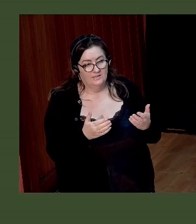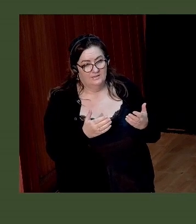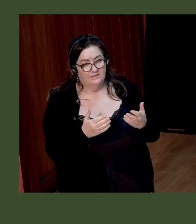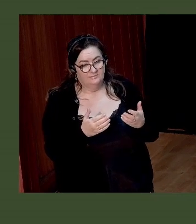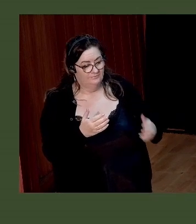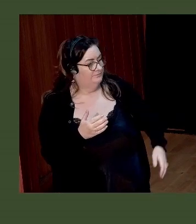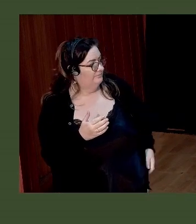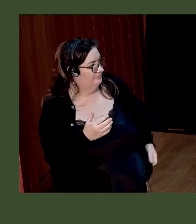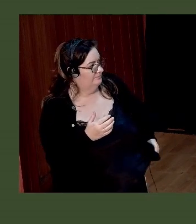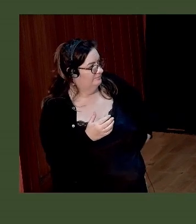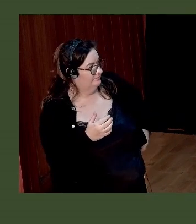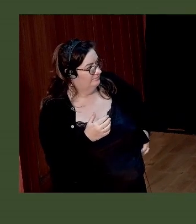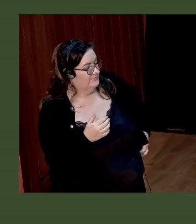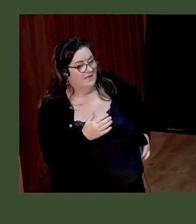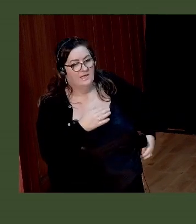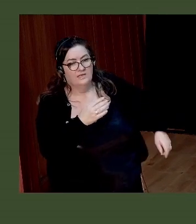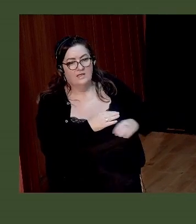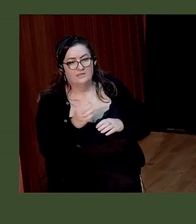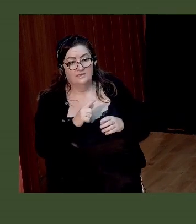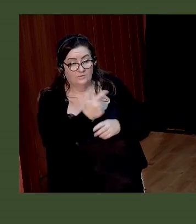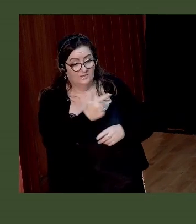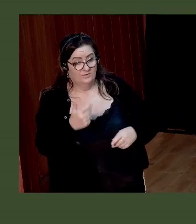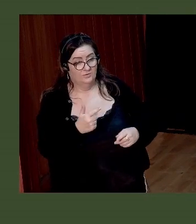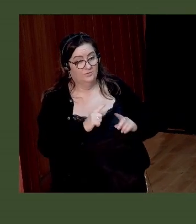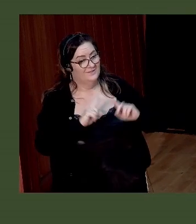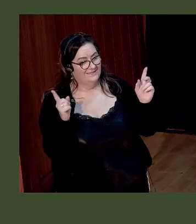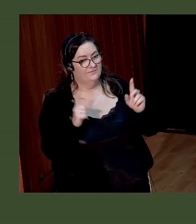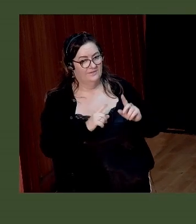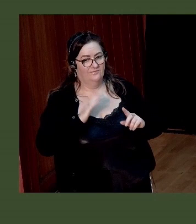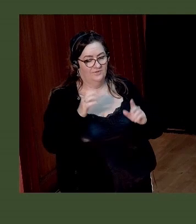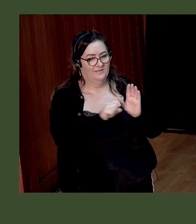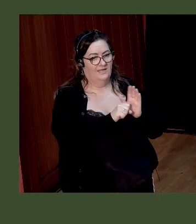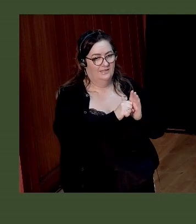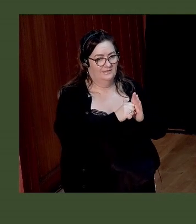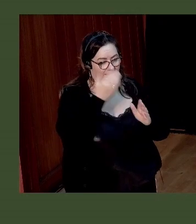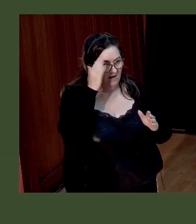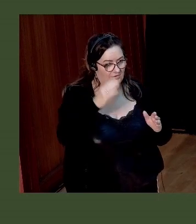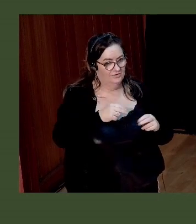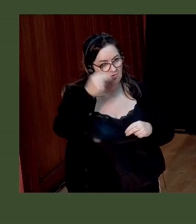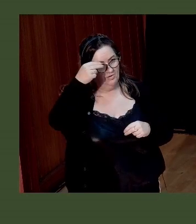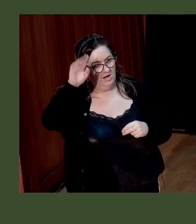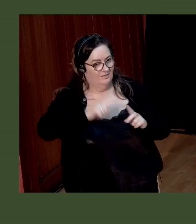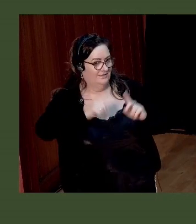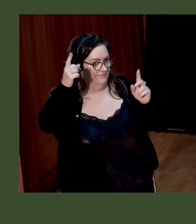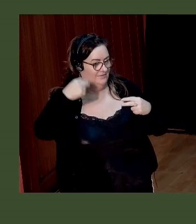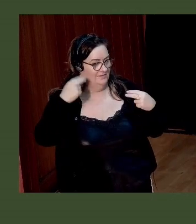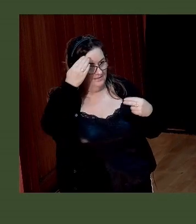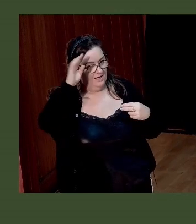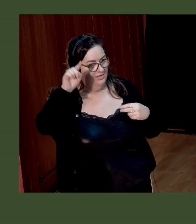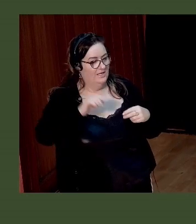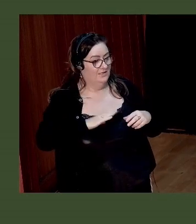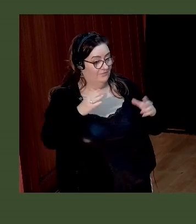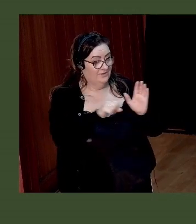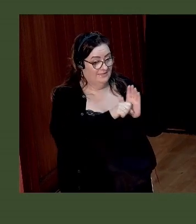I'll be directing my talk onto that as well. In 1922, there's a big difference between the state of the Irish in the Free State and the state of Irish in Northern Ireland. In the Seer